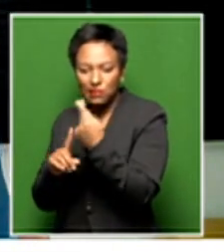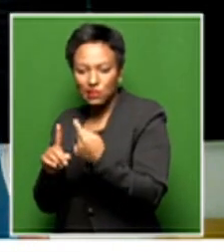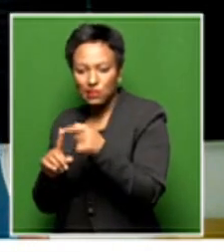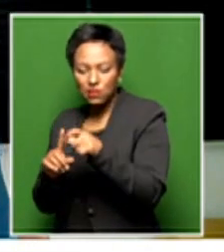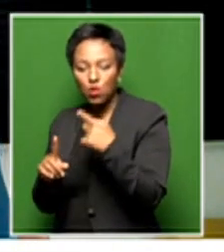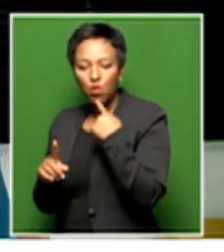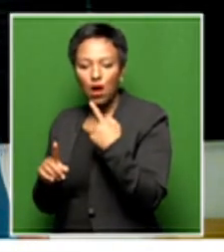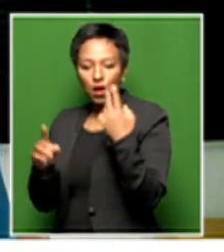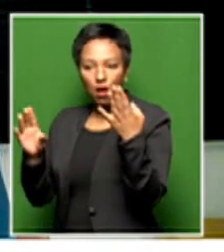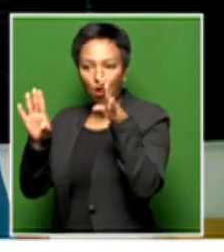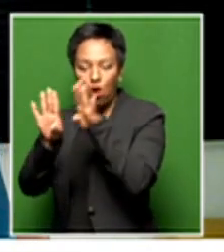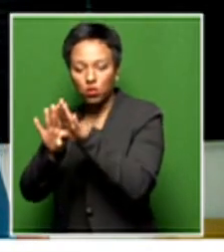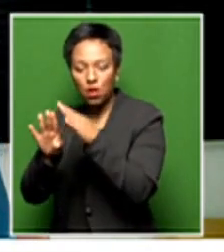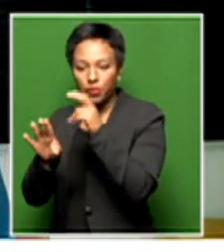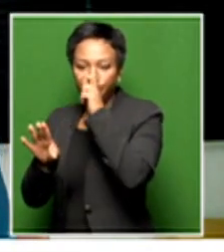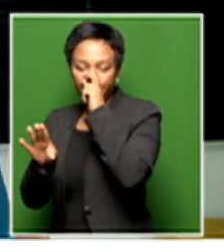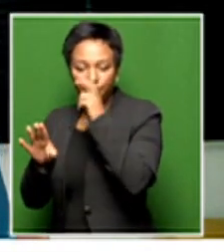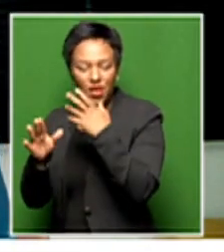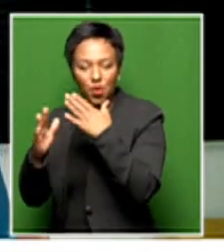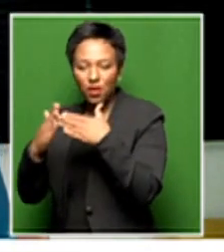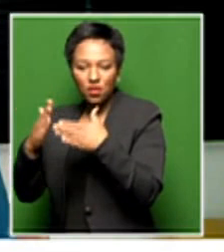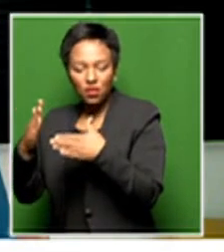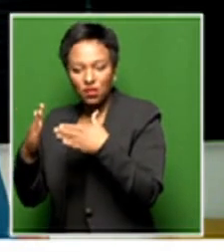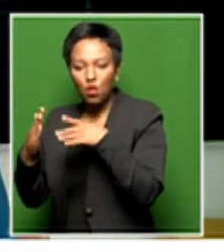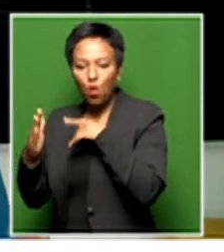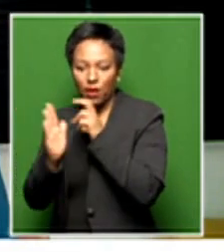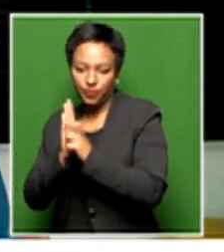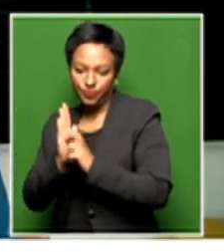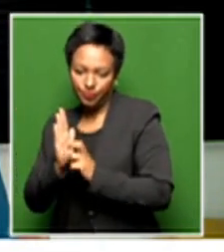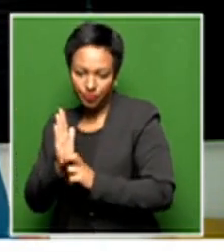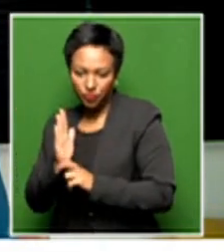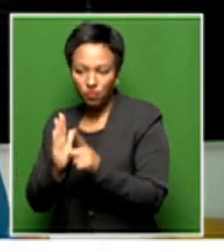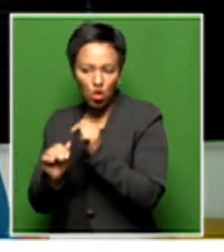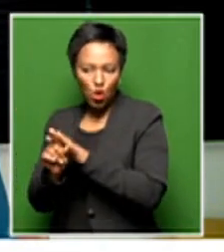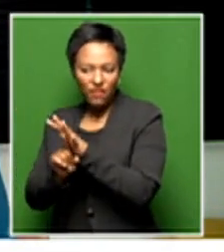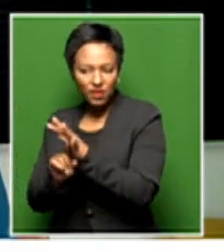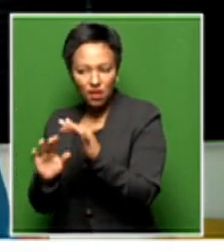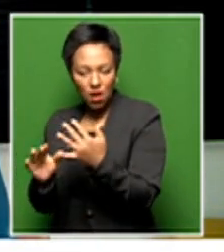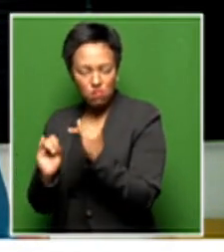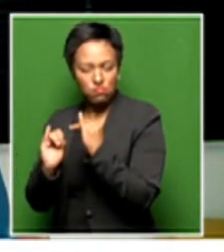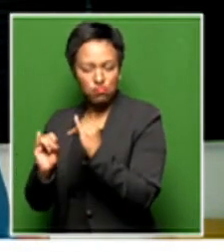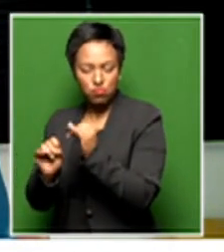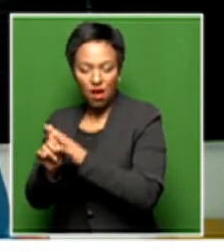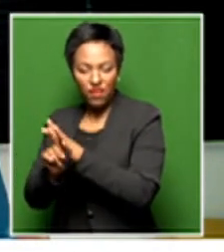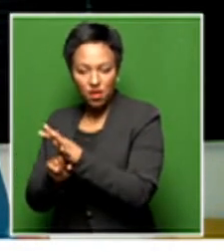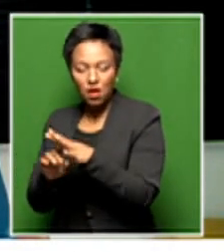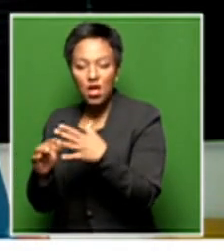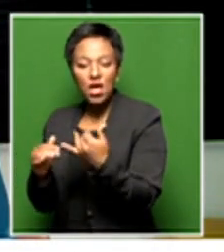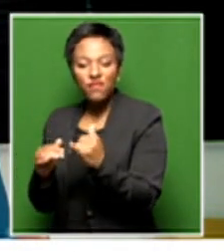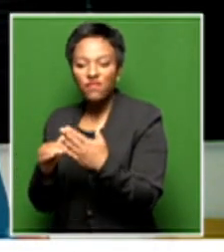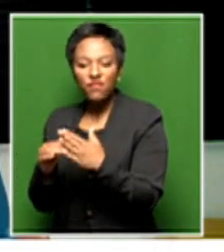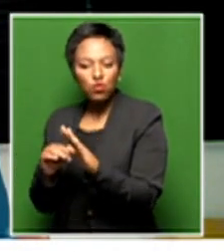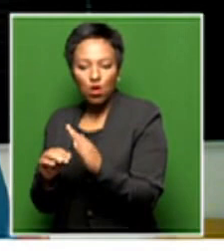very harsh restrictions in place, especially for artists. And how affected were you? Were you badly affected? And if not, how are you